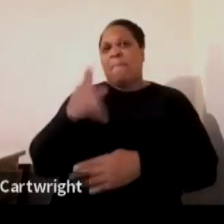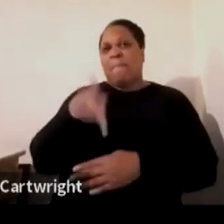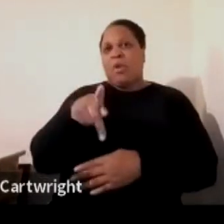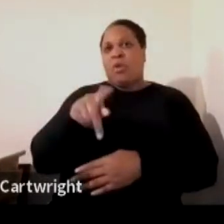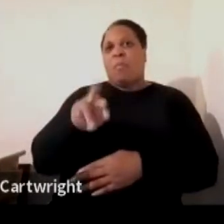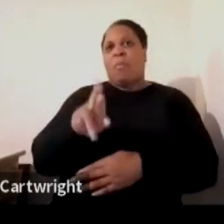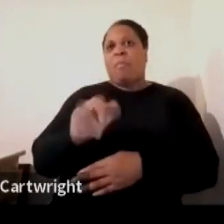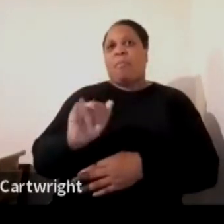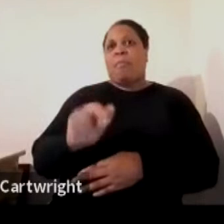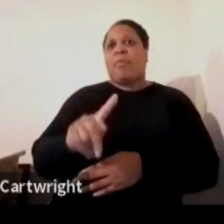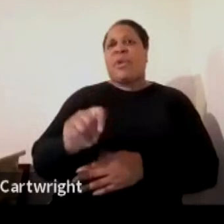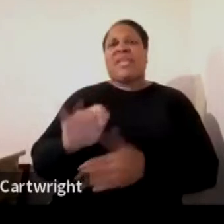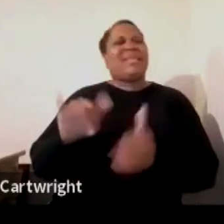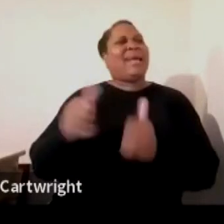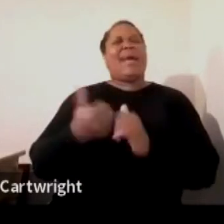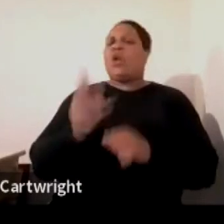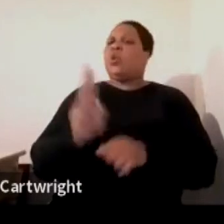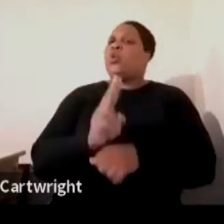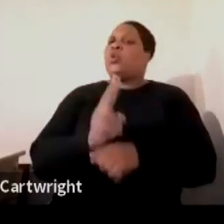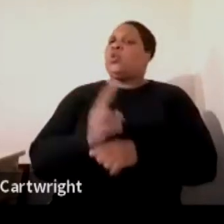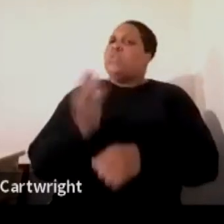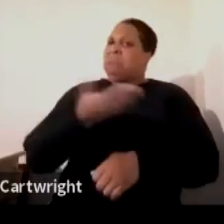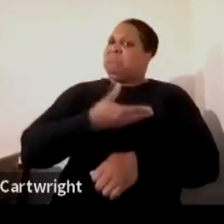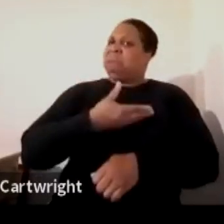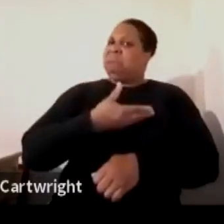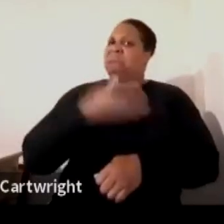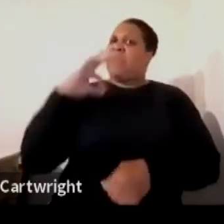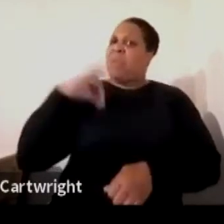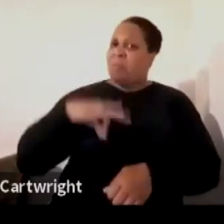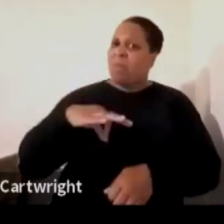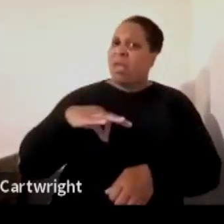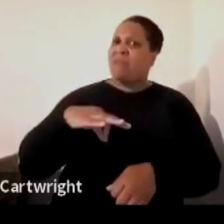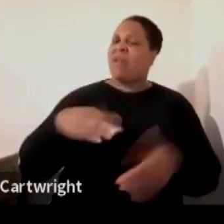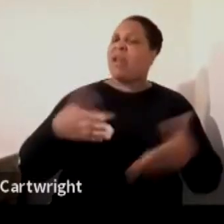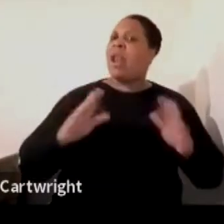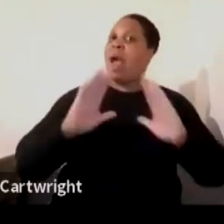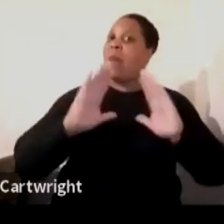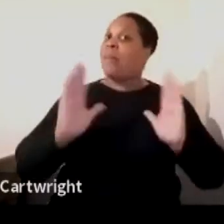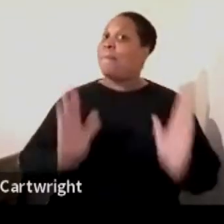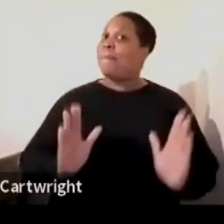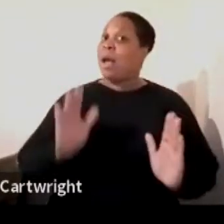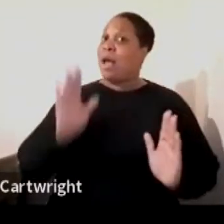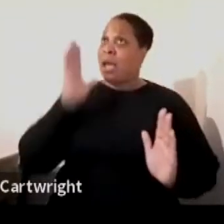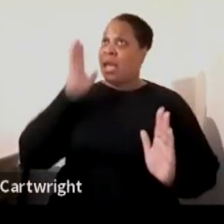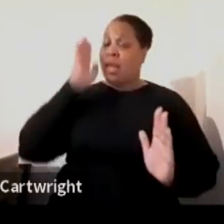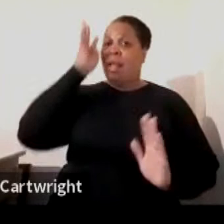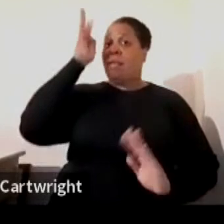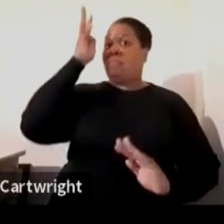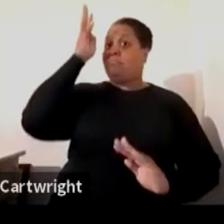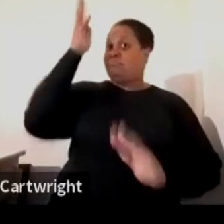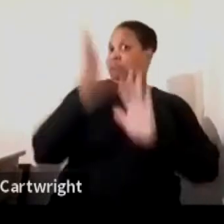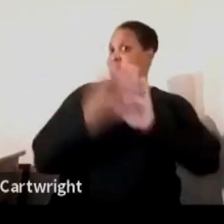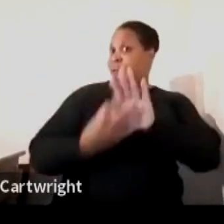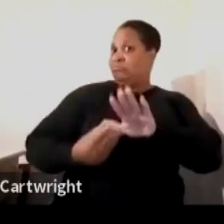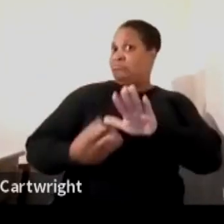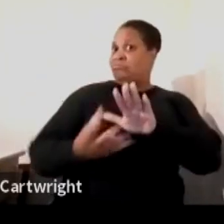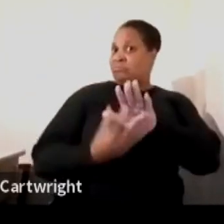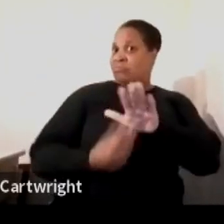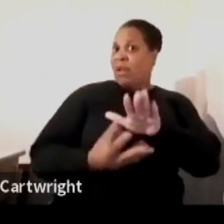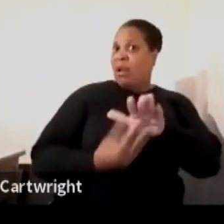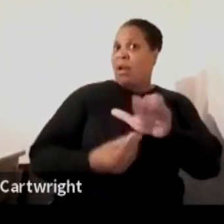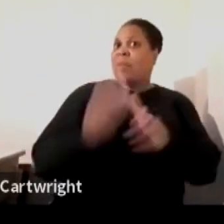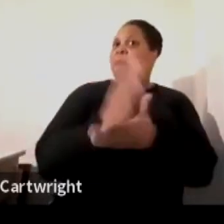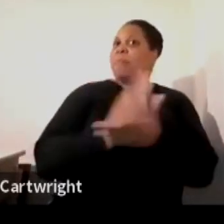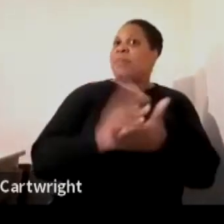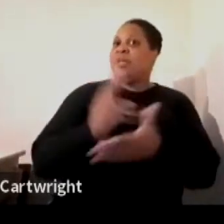that to our advantage and allow the body to actually create this piece of the virus and then allow the whole